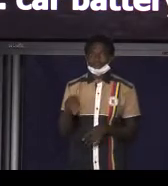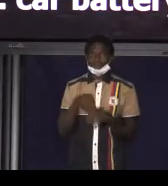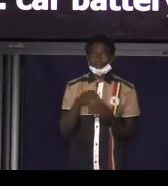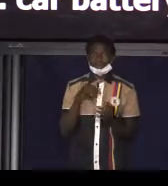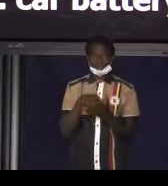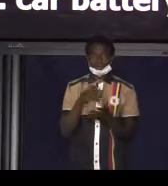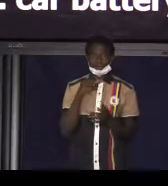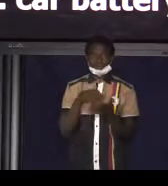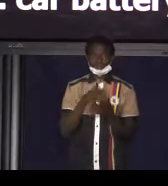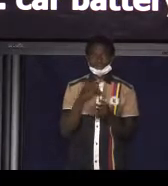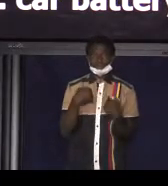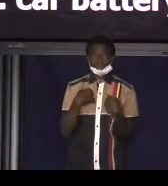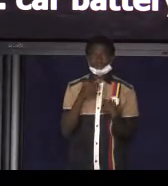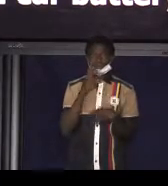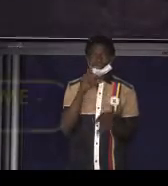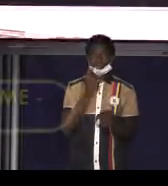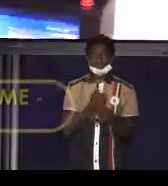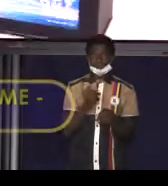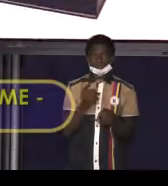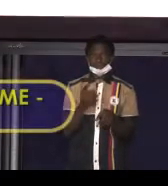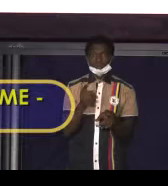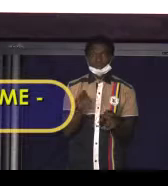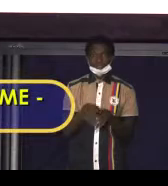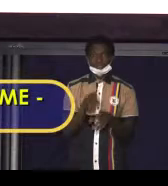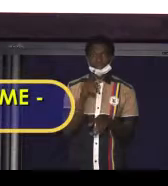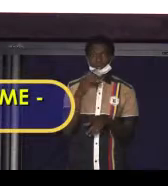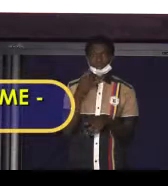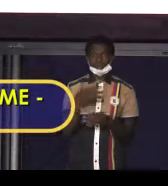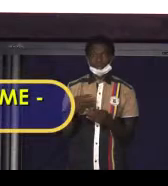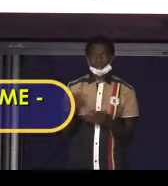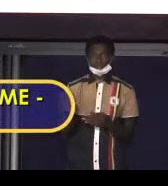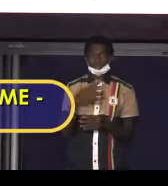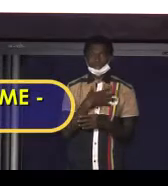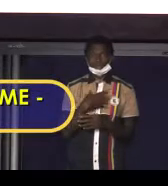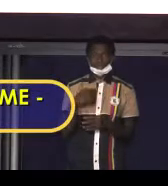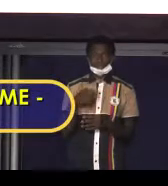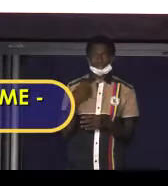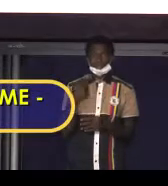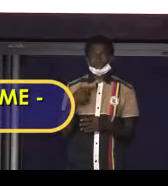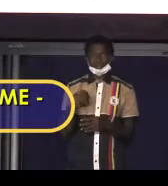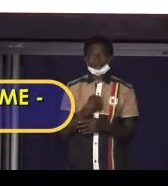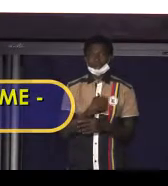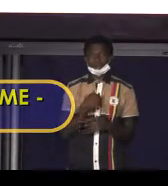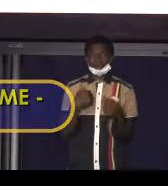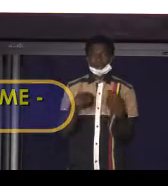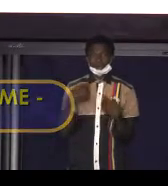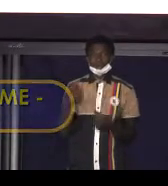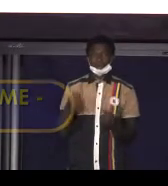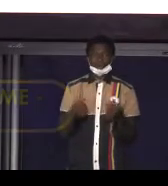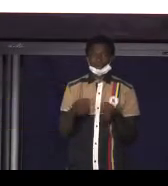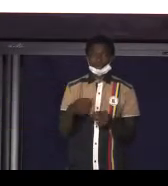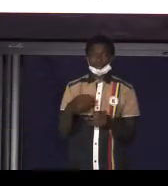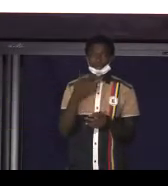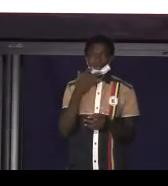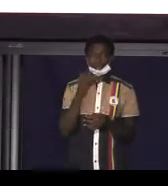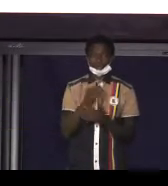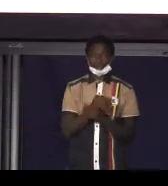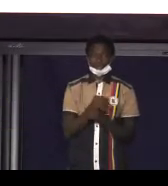contained in it. It has liquid as one of the materials. An example is car battery. Don't forget I told you dry